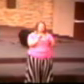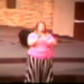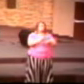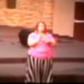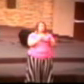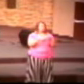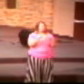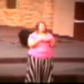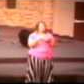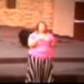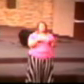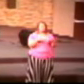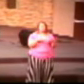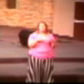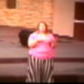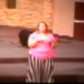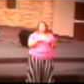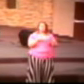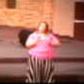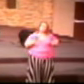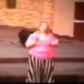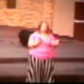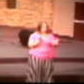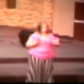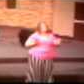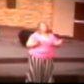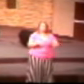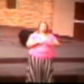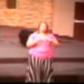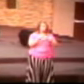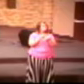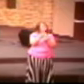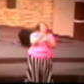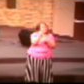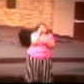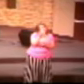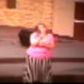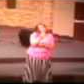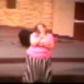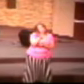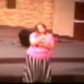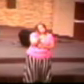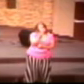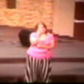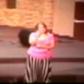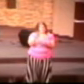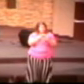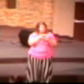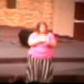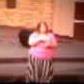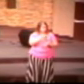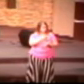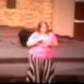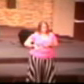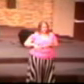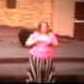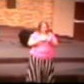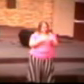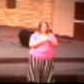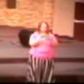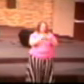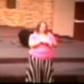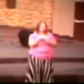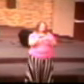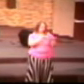church family, have been prodding and pushing life groups. Do you know why? Because Roger understands that belonging to Christ involves belonging